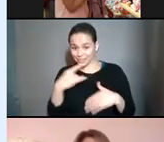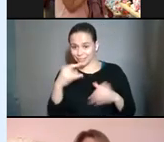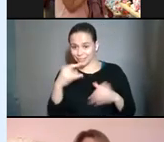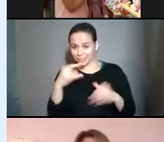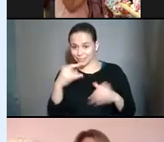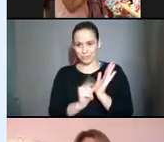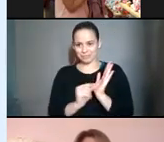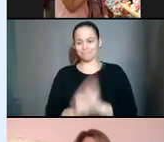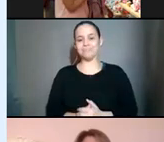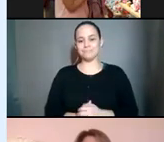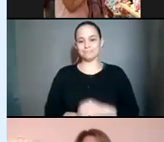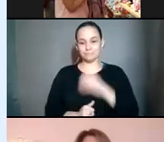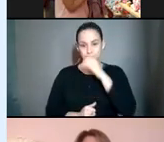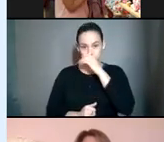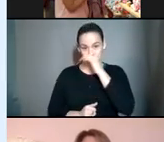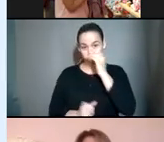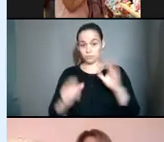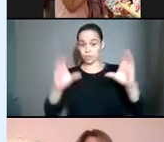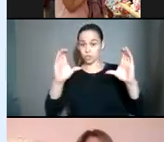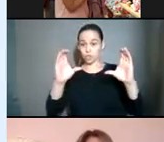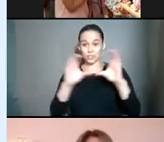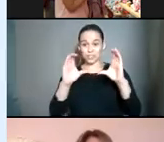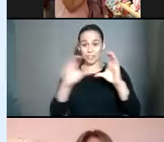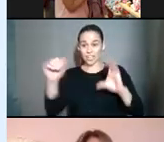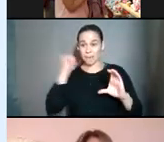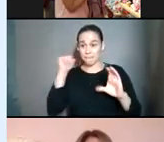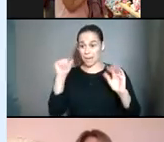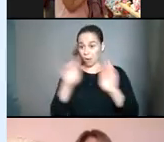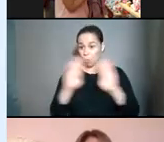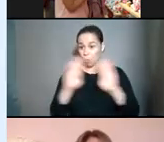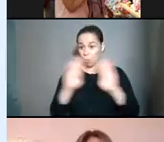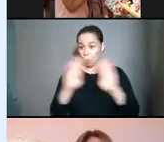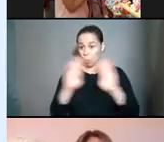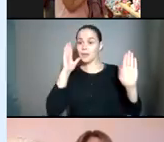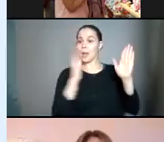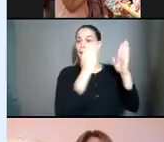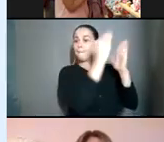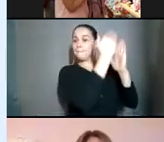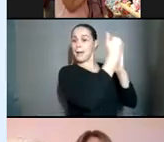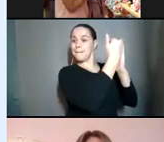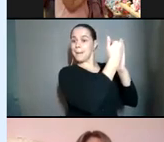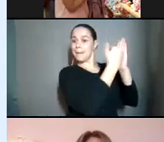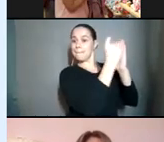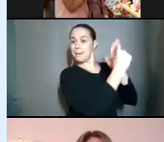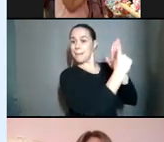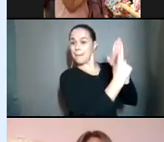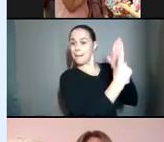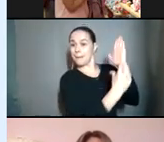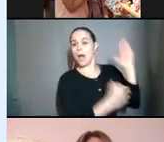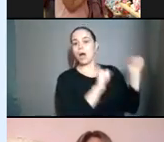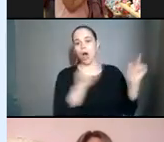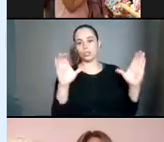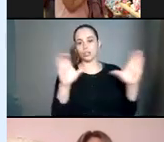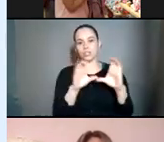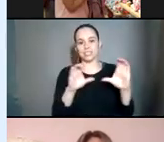The certificate on the wall will show any certificates your child has earned. This is where you will